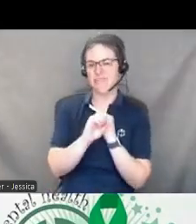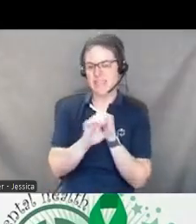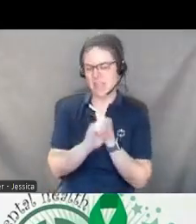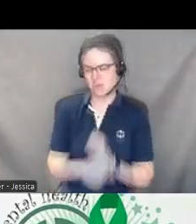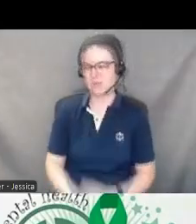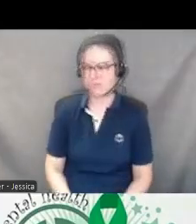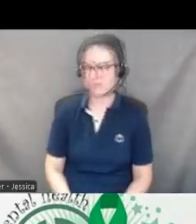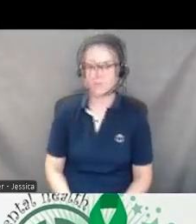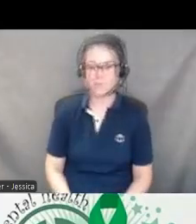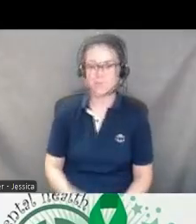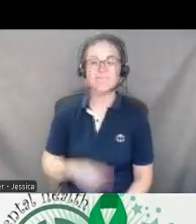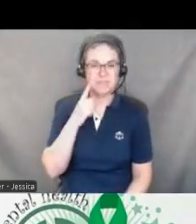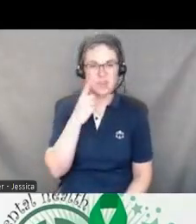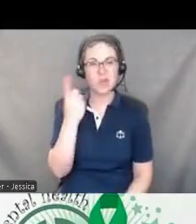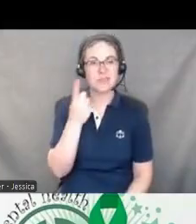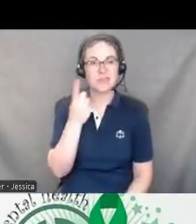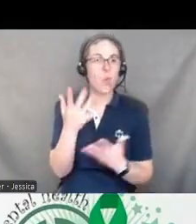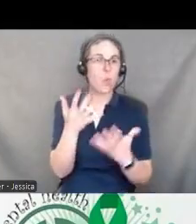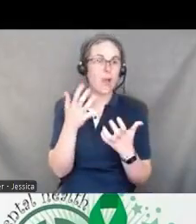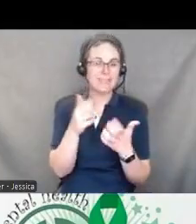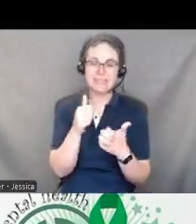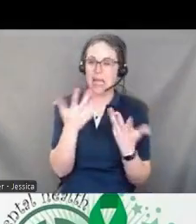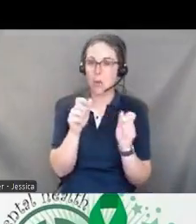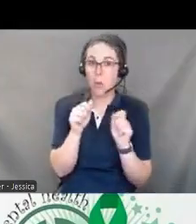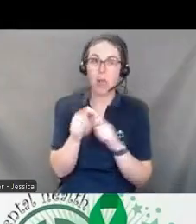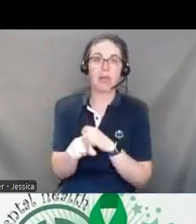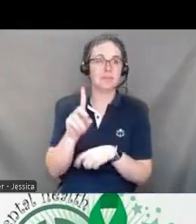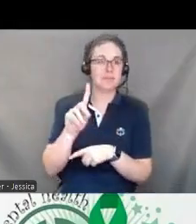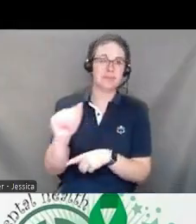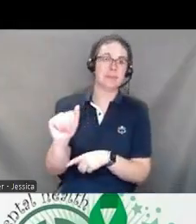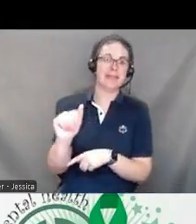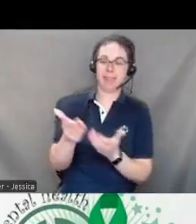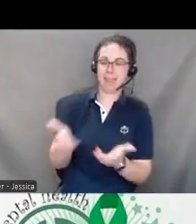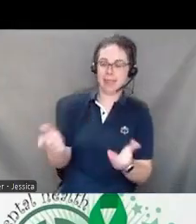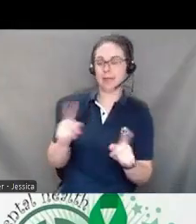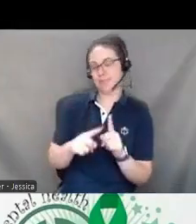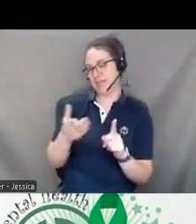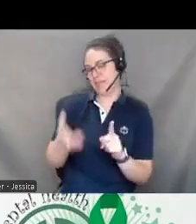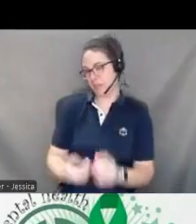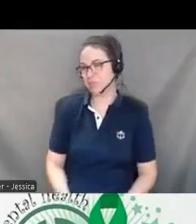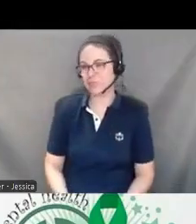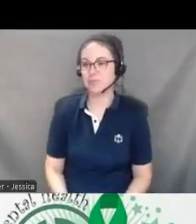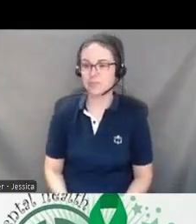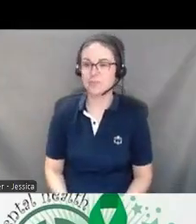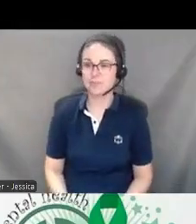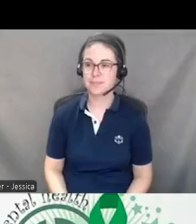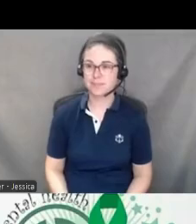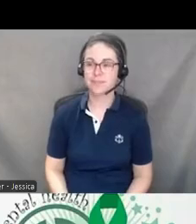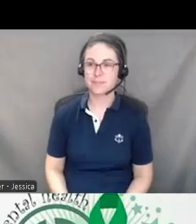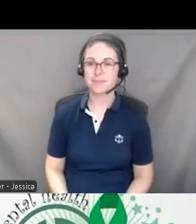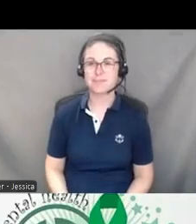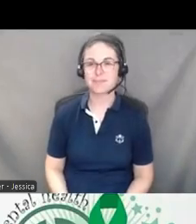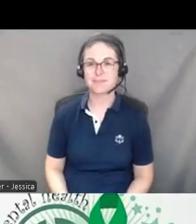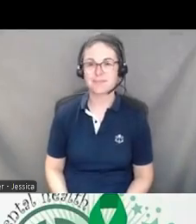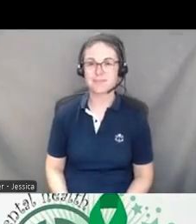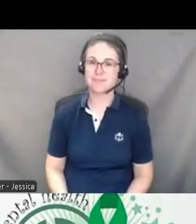in to the, like, I didn't want to put it in as a disability thing, but if somebody wants it, there it is. We